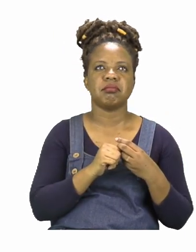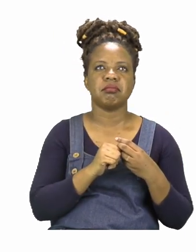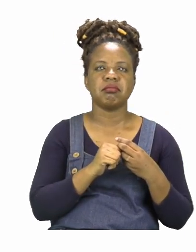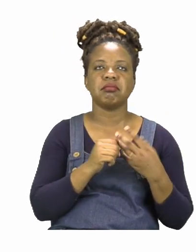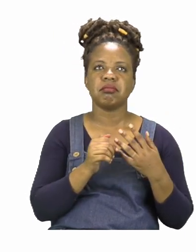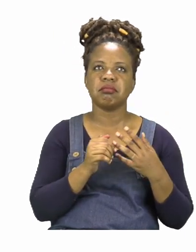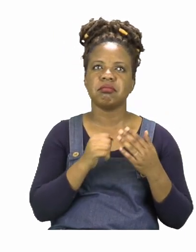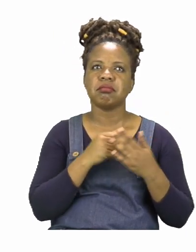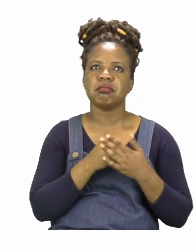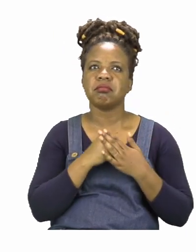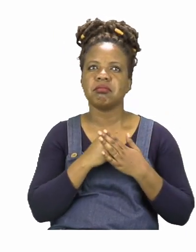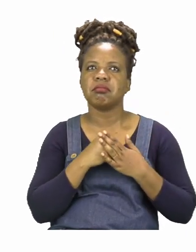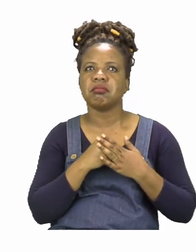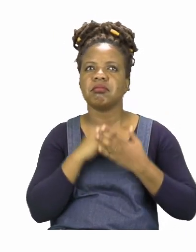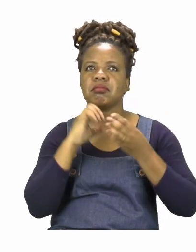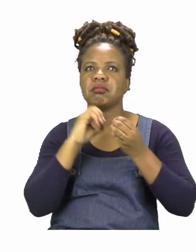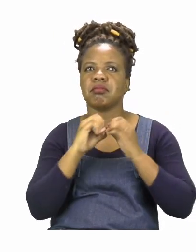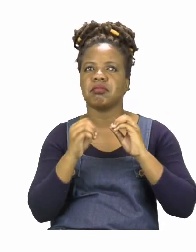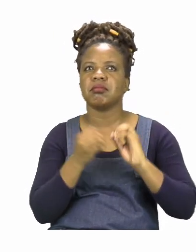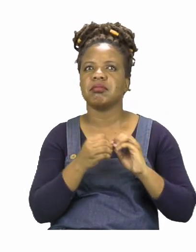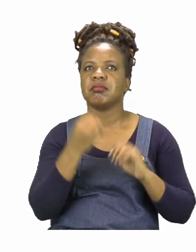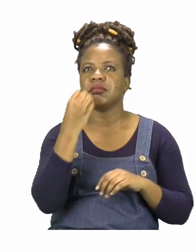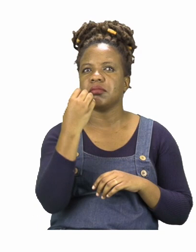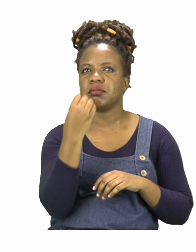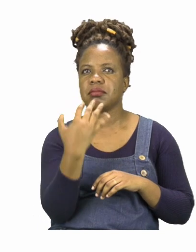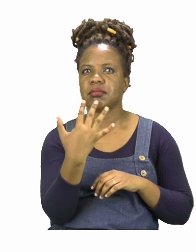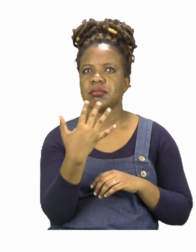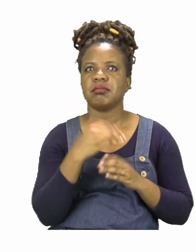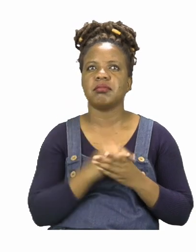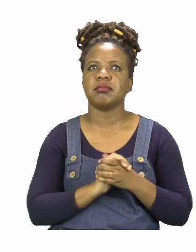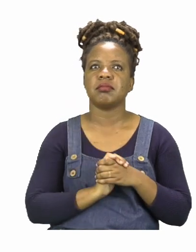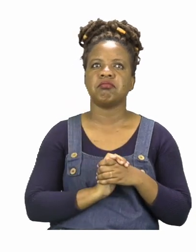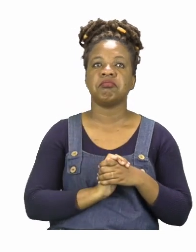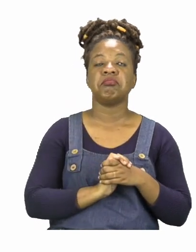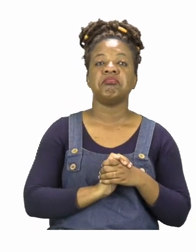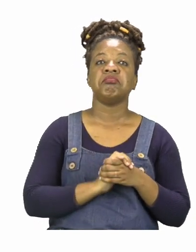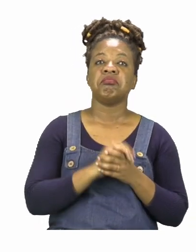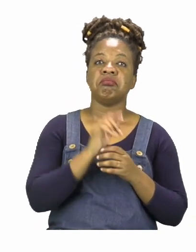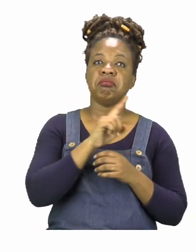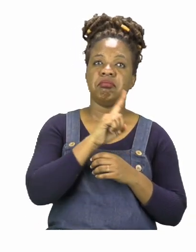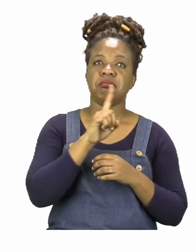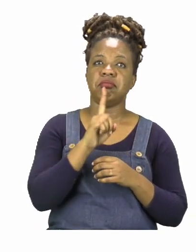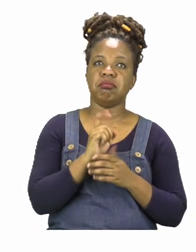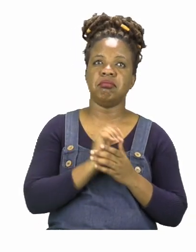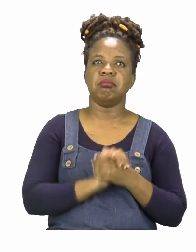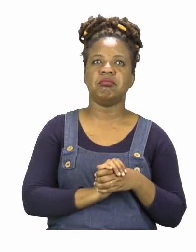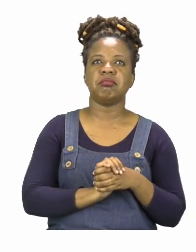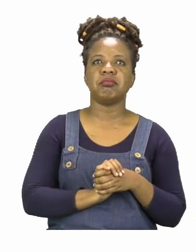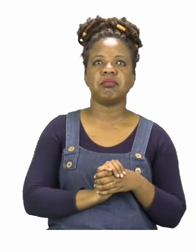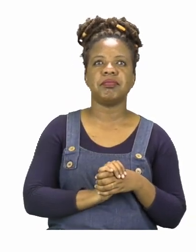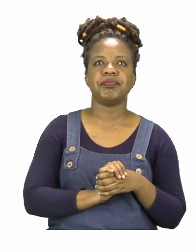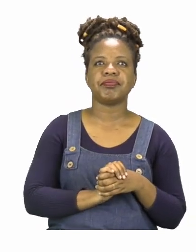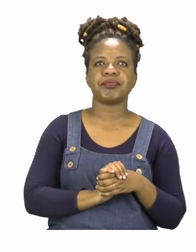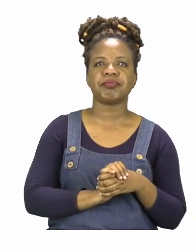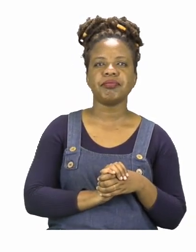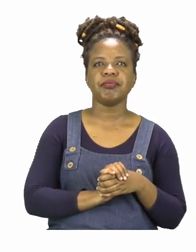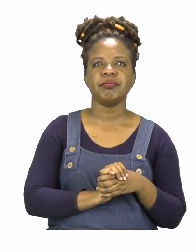number 5 together. Number 5 is a question. So let us try and read it as a